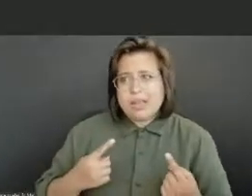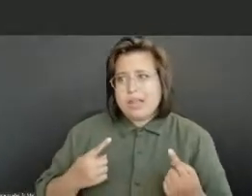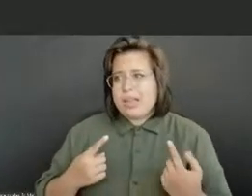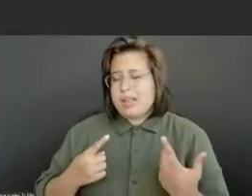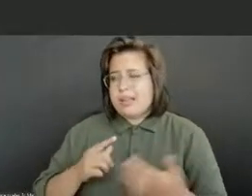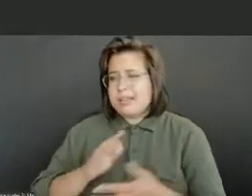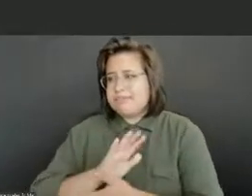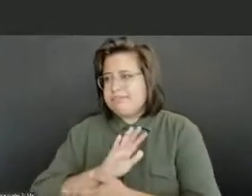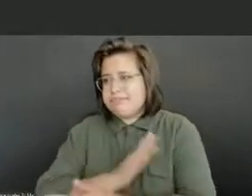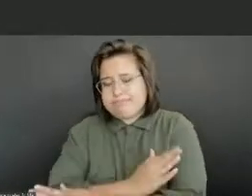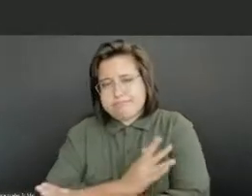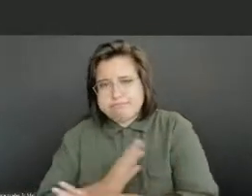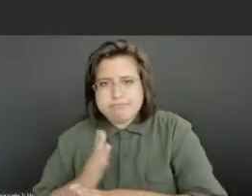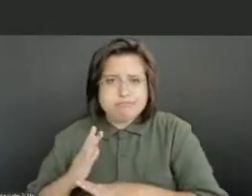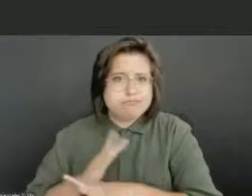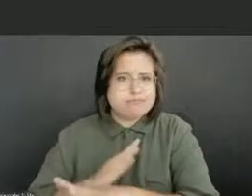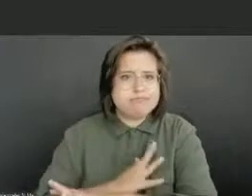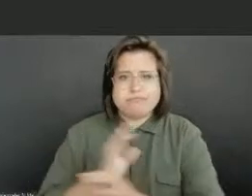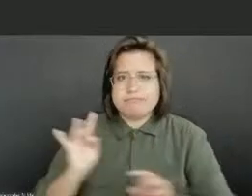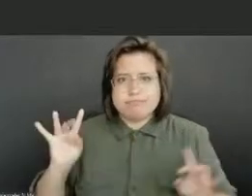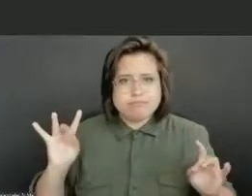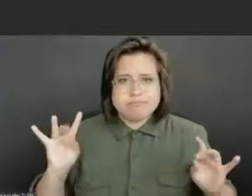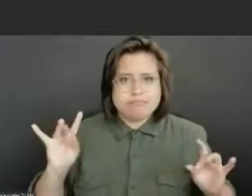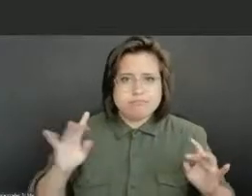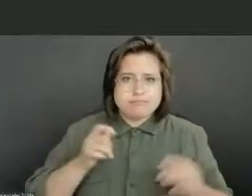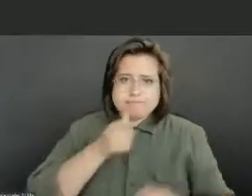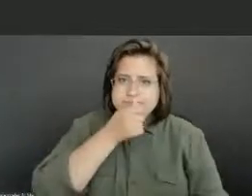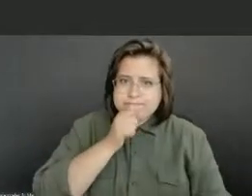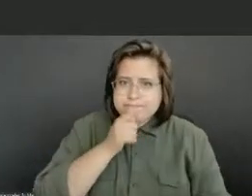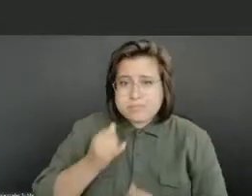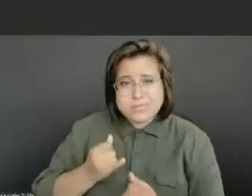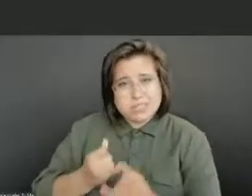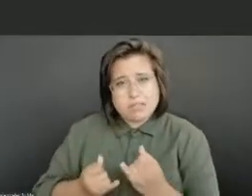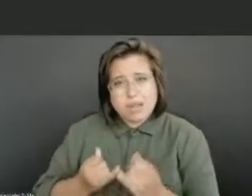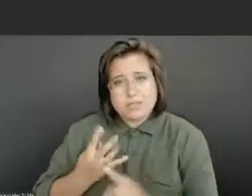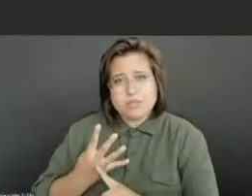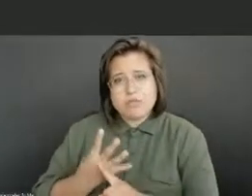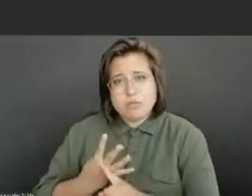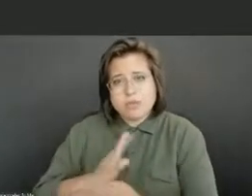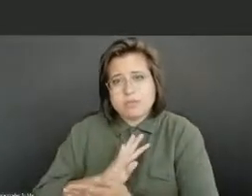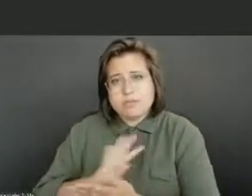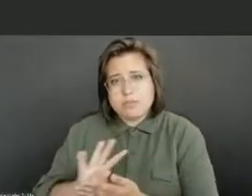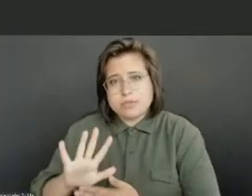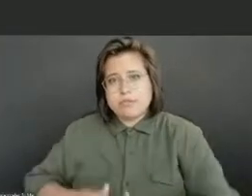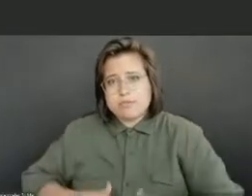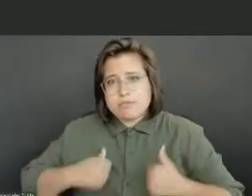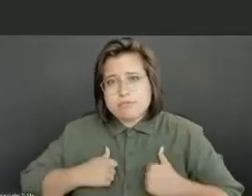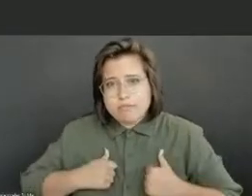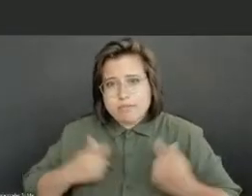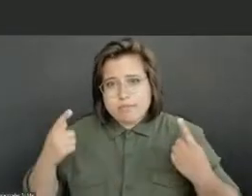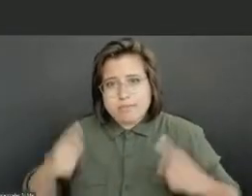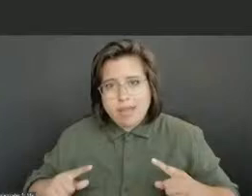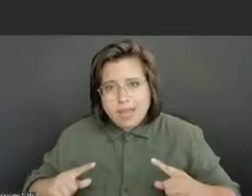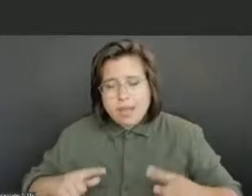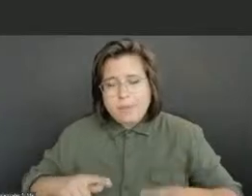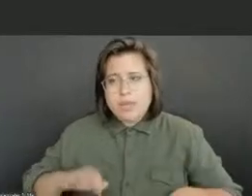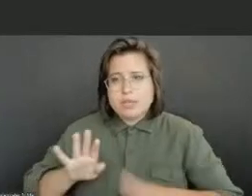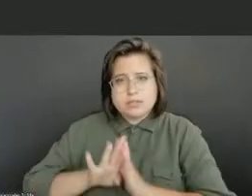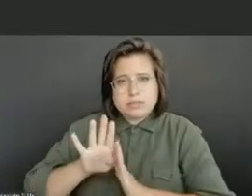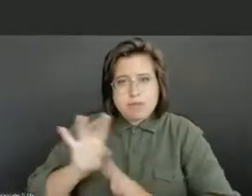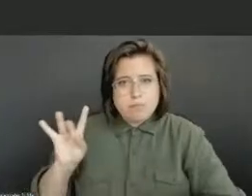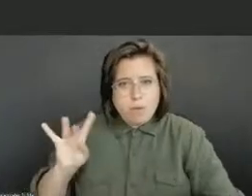tachycardia, POTS, etc. And in the last 4 weeks of her life, she unfortunately developed terrible tremors